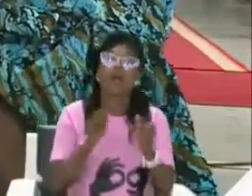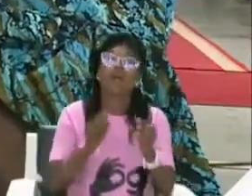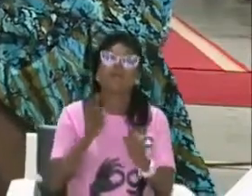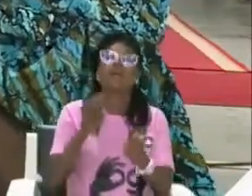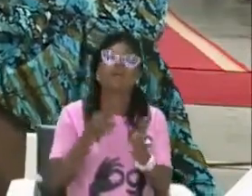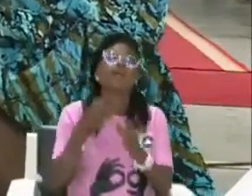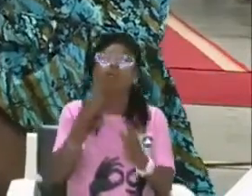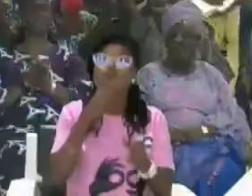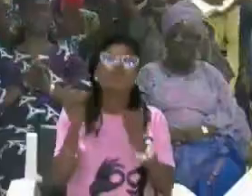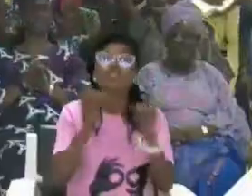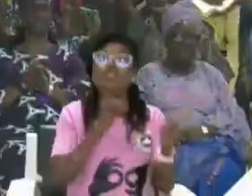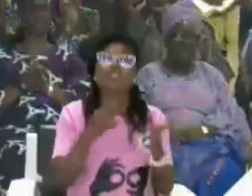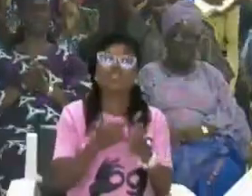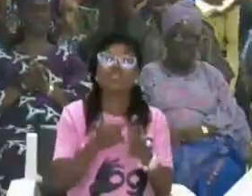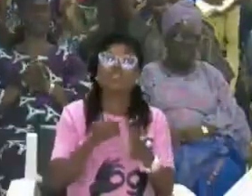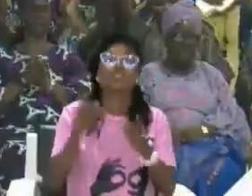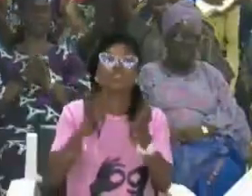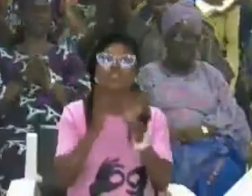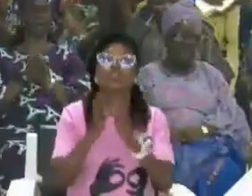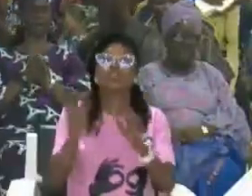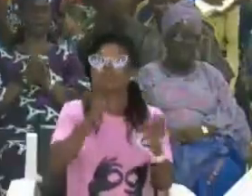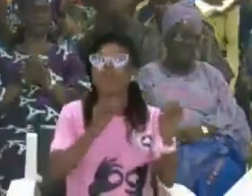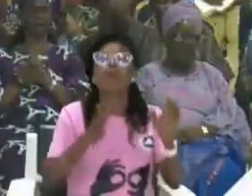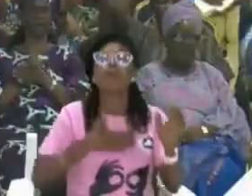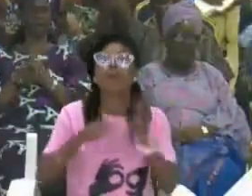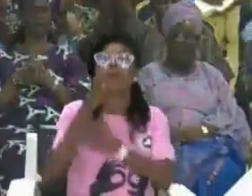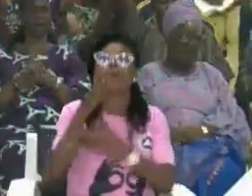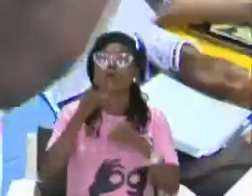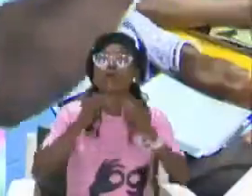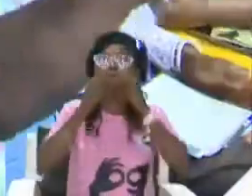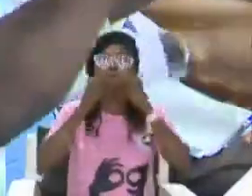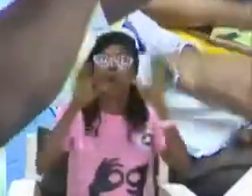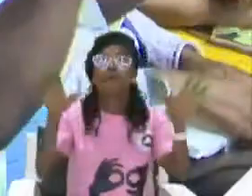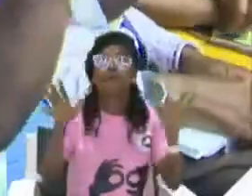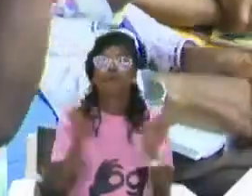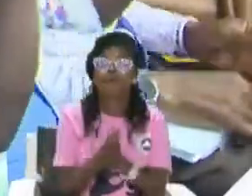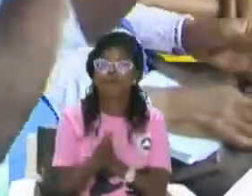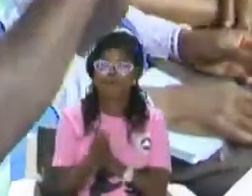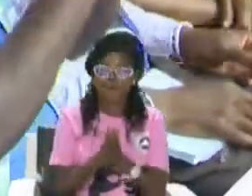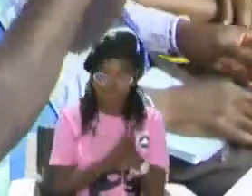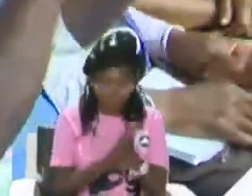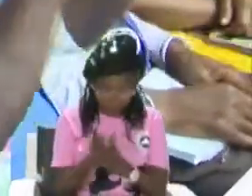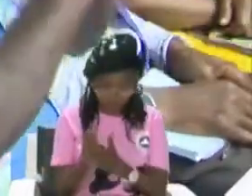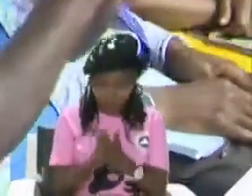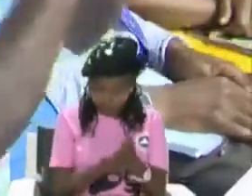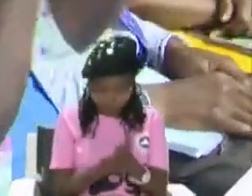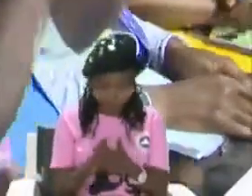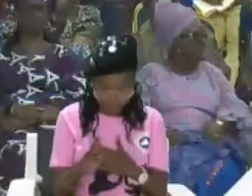it? Jesus. Oh my God. Wow.